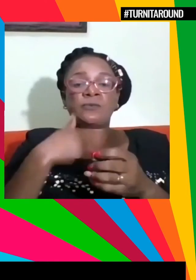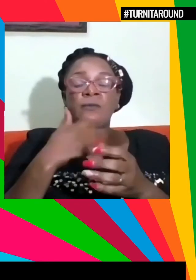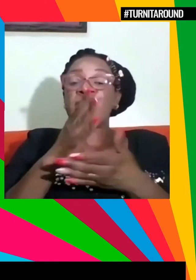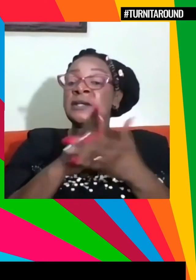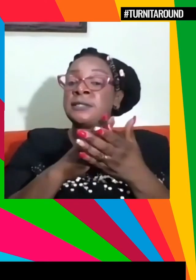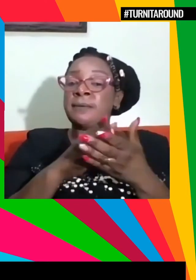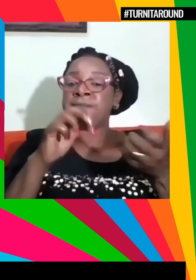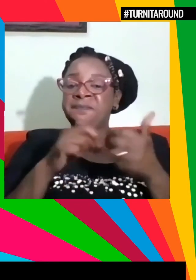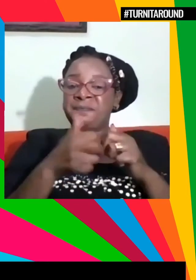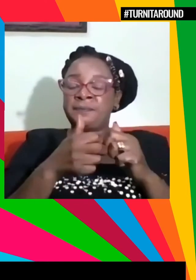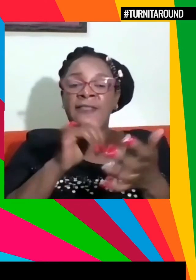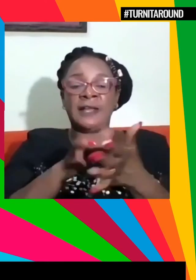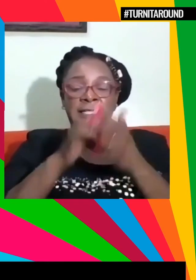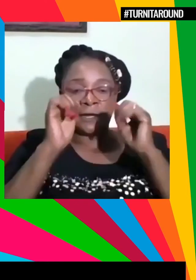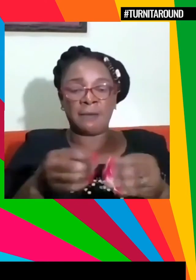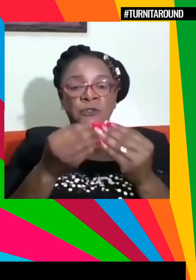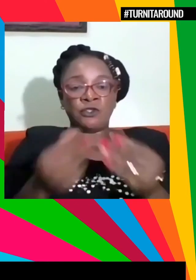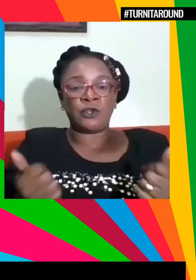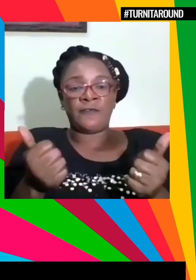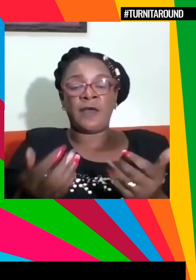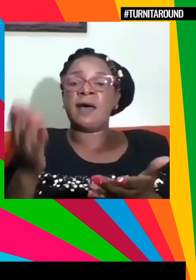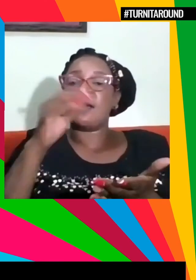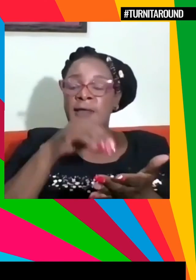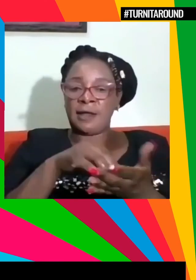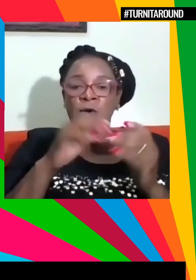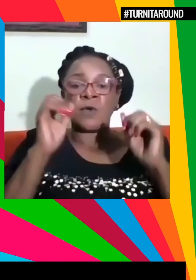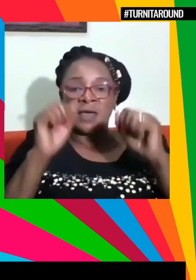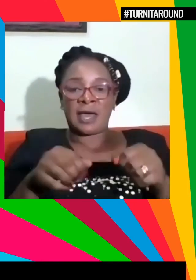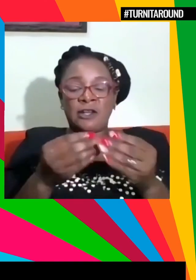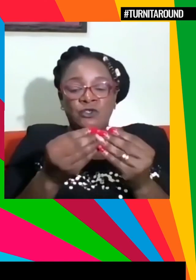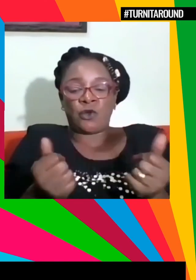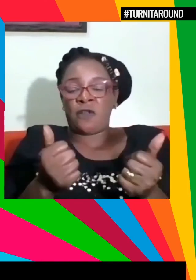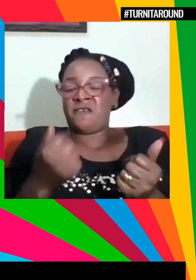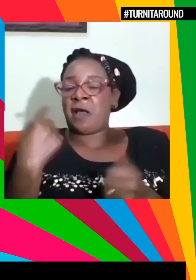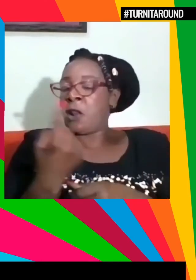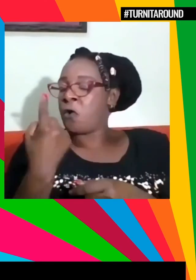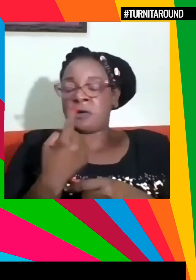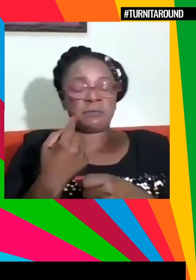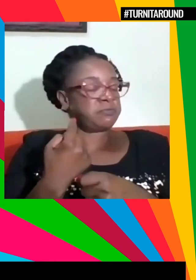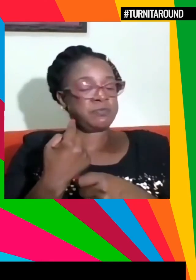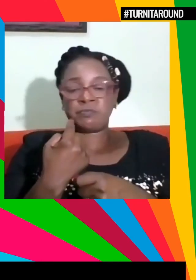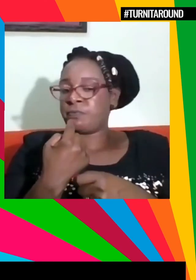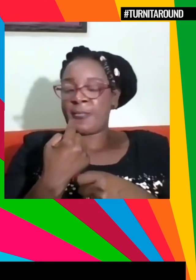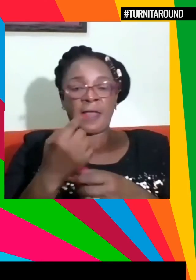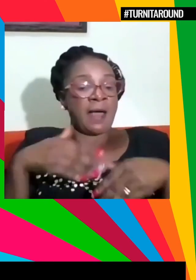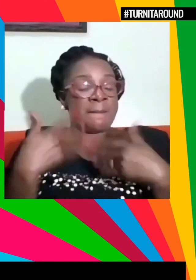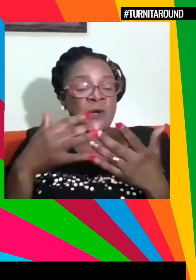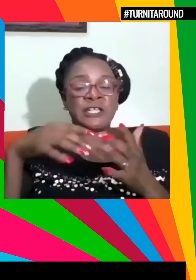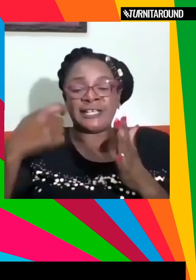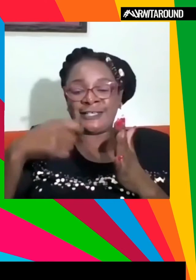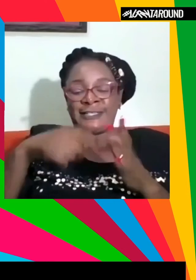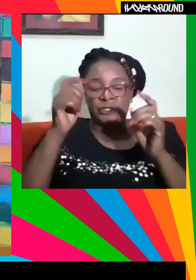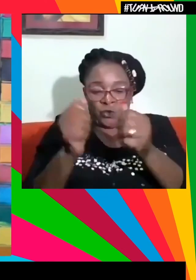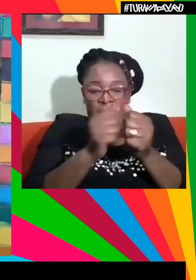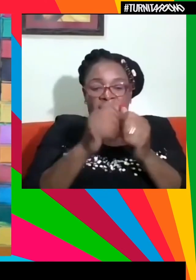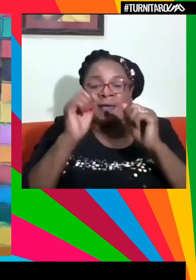are so big. Again, we can't solve them alone. And, if our industry together can help